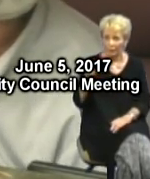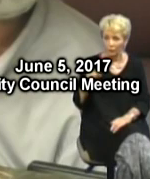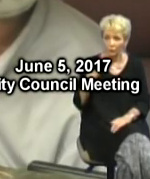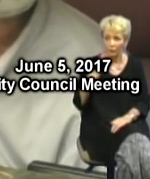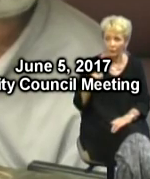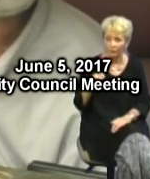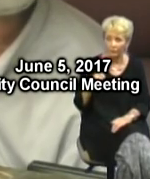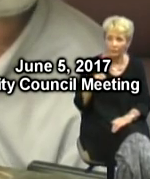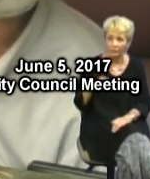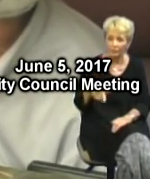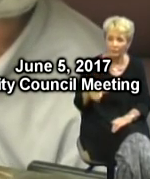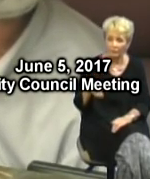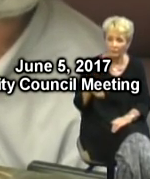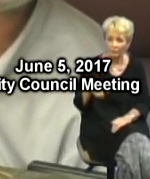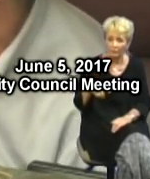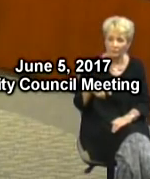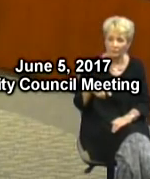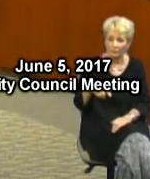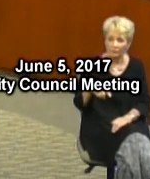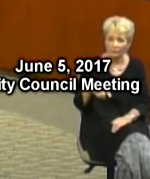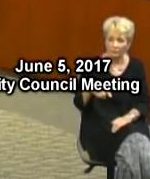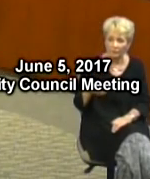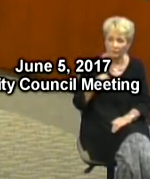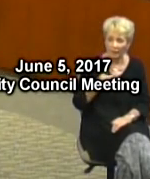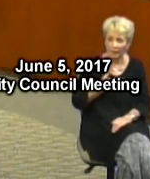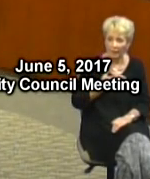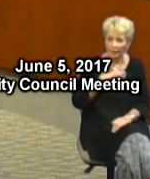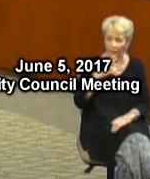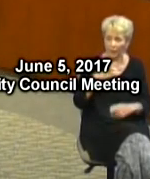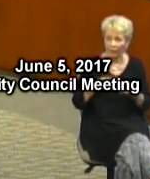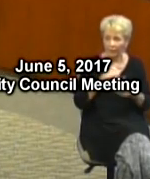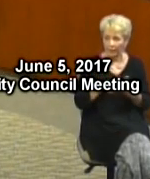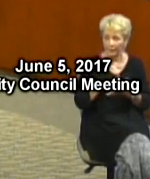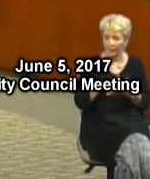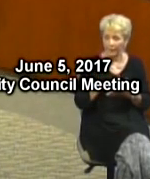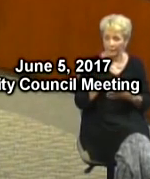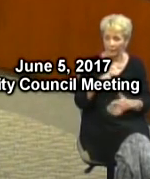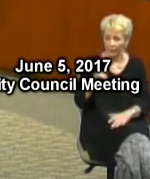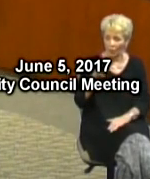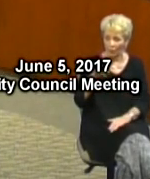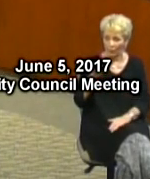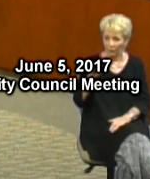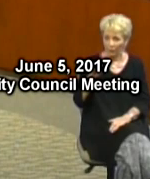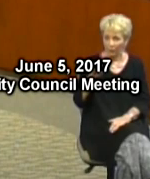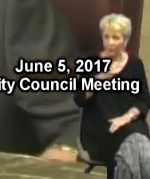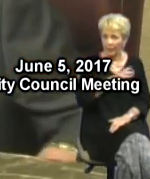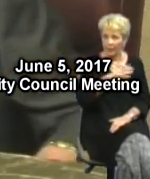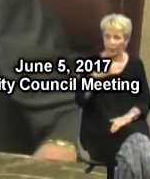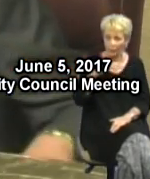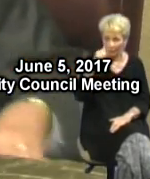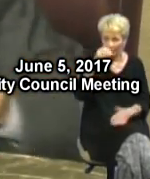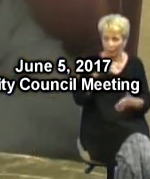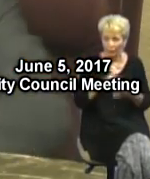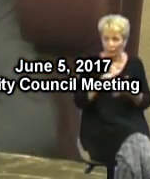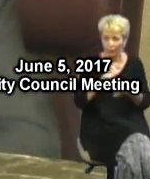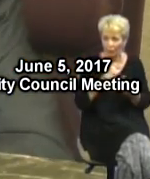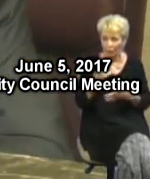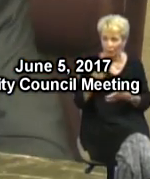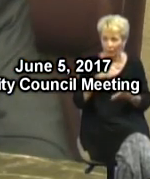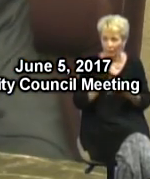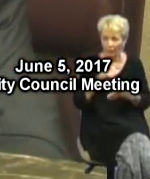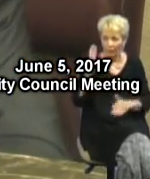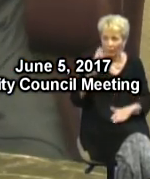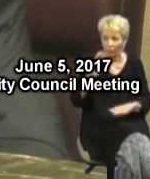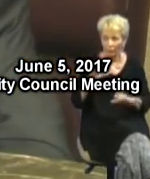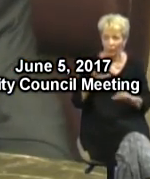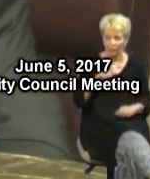Louis, will you want to take that, please? I'll be glad to. Council may remember you've done a couple of these before.